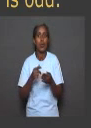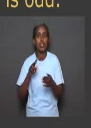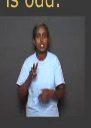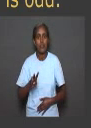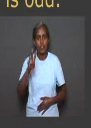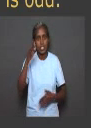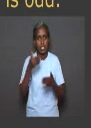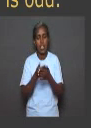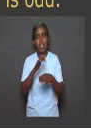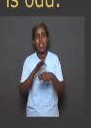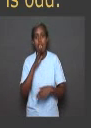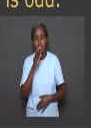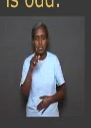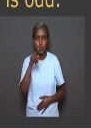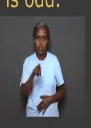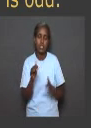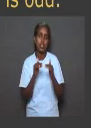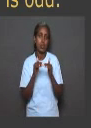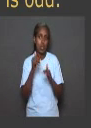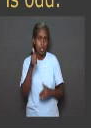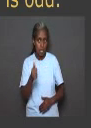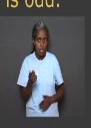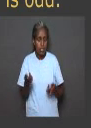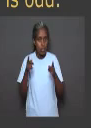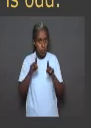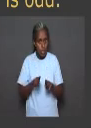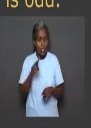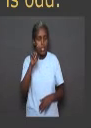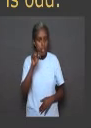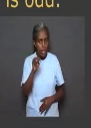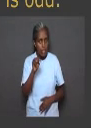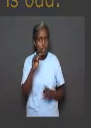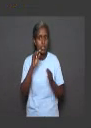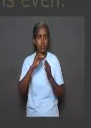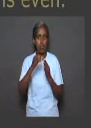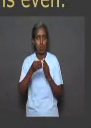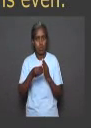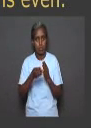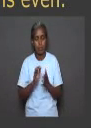asymptote x equals a when n is odd.